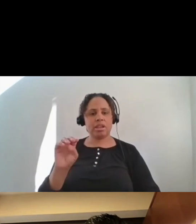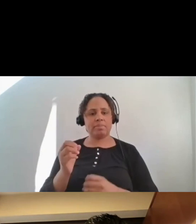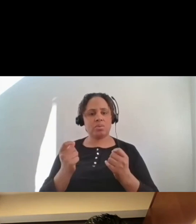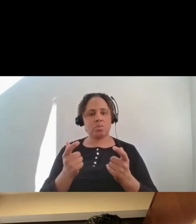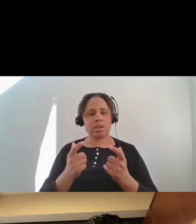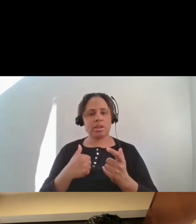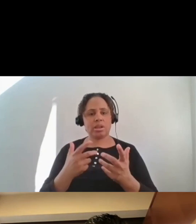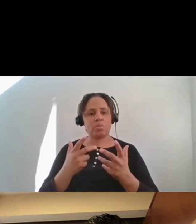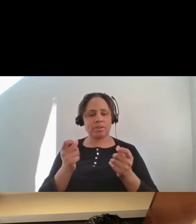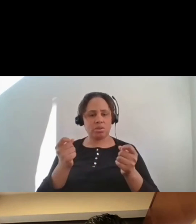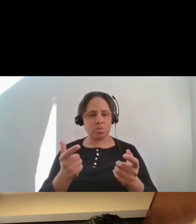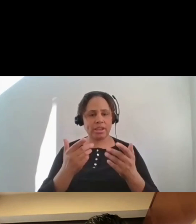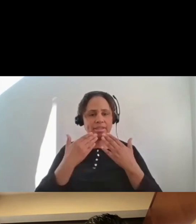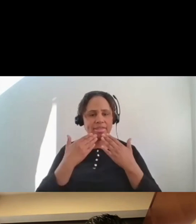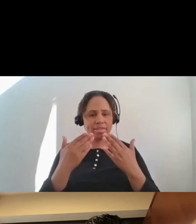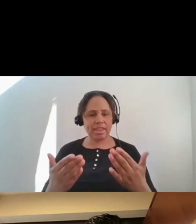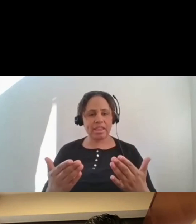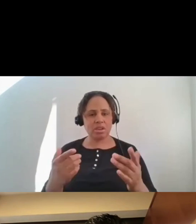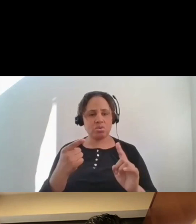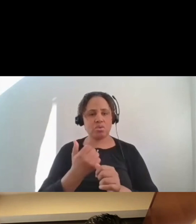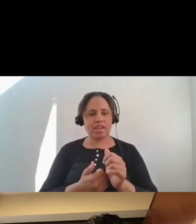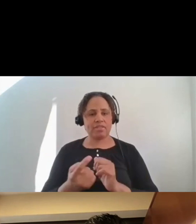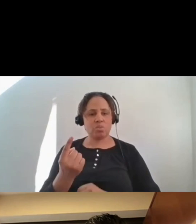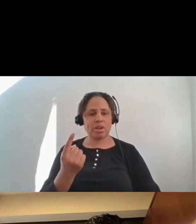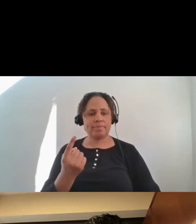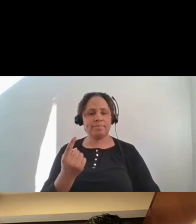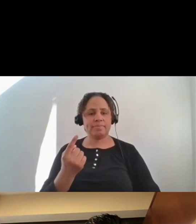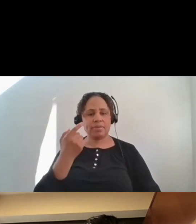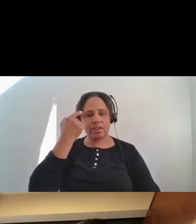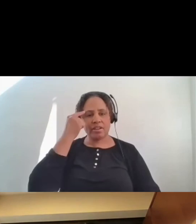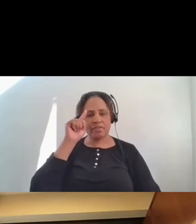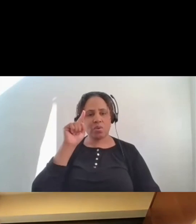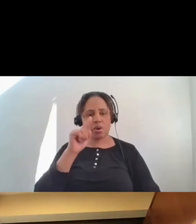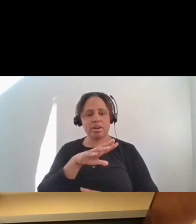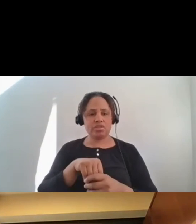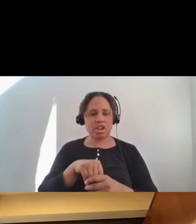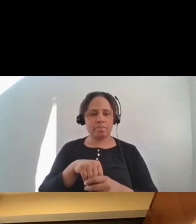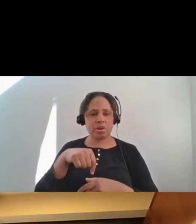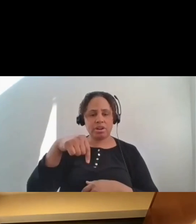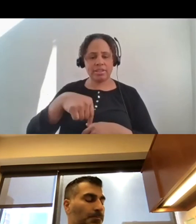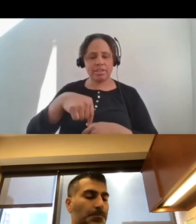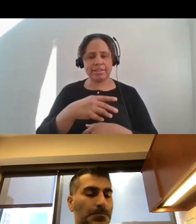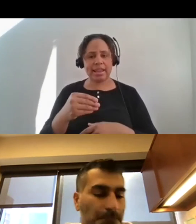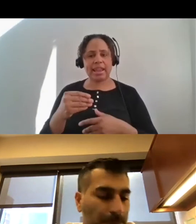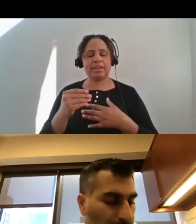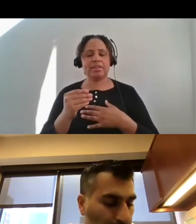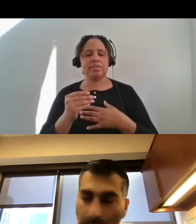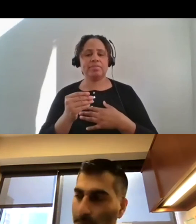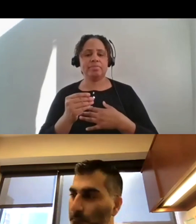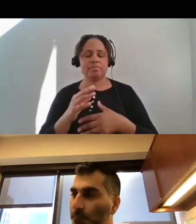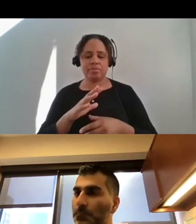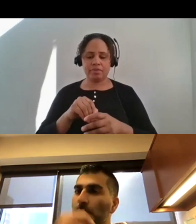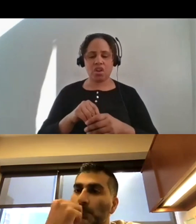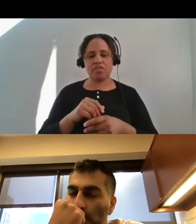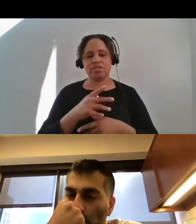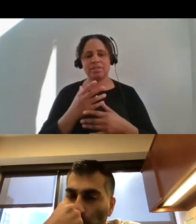quick thank you to everyone for taking part in this, for taking out the time, on a Saturday